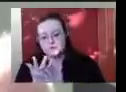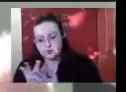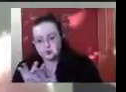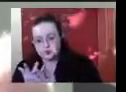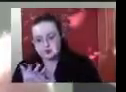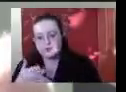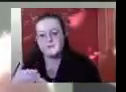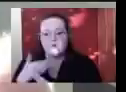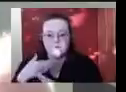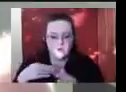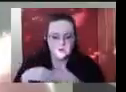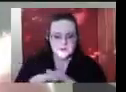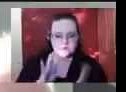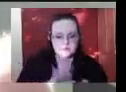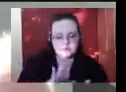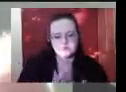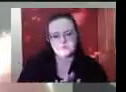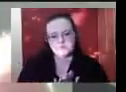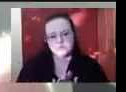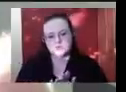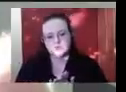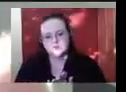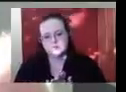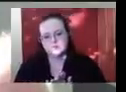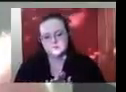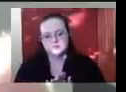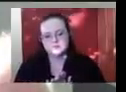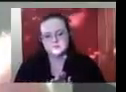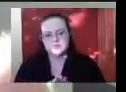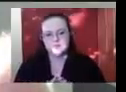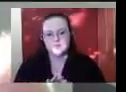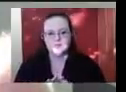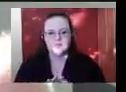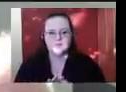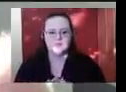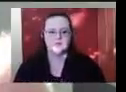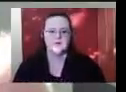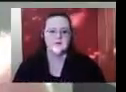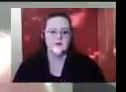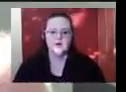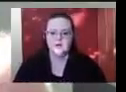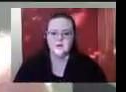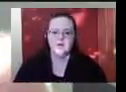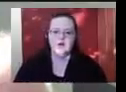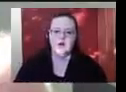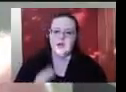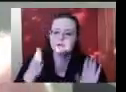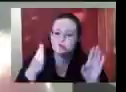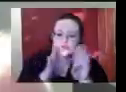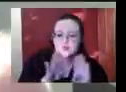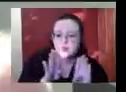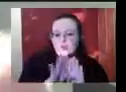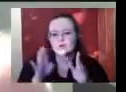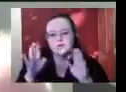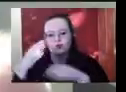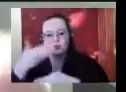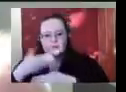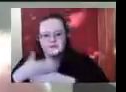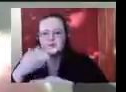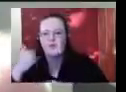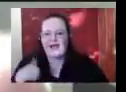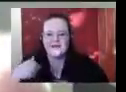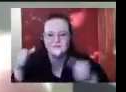prior to attending school. Passive screening posters are also posted on school entrances, and I'm sure many of you have seen